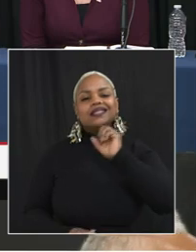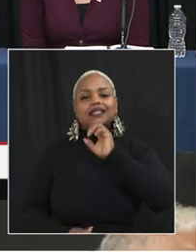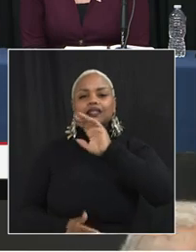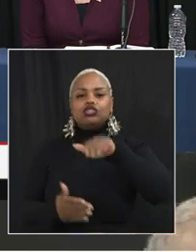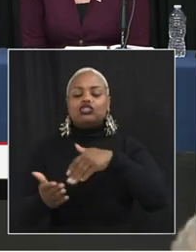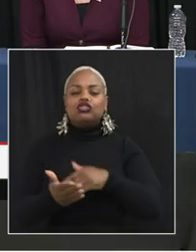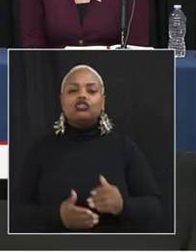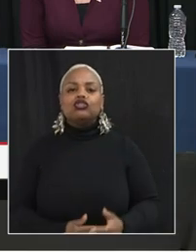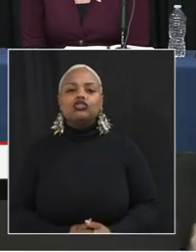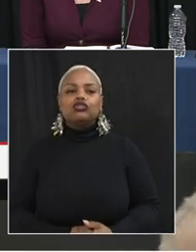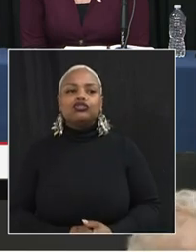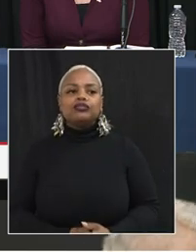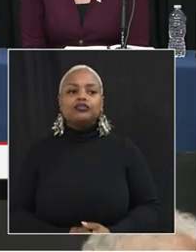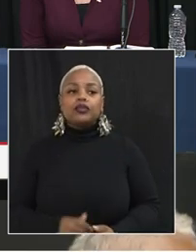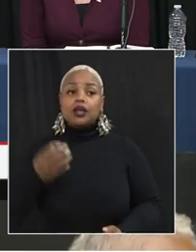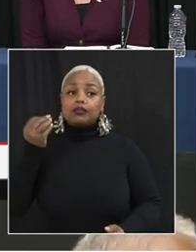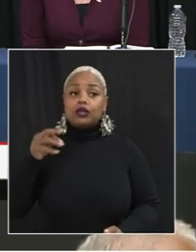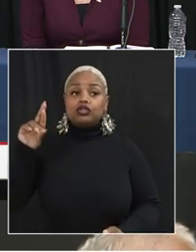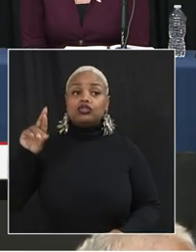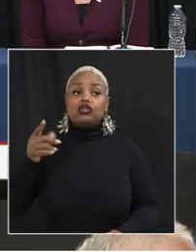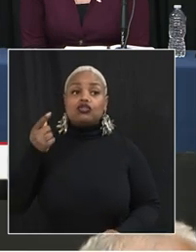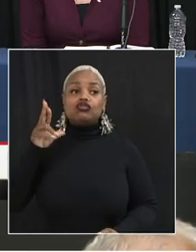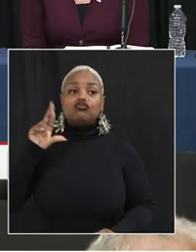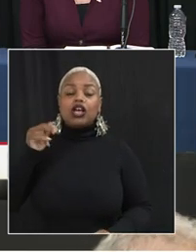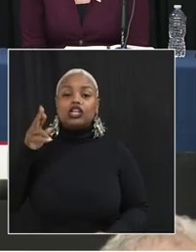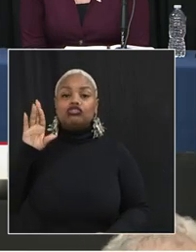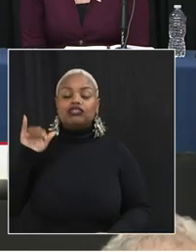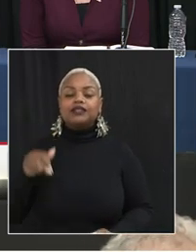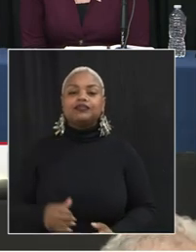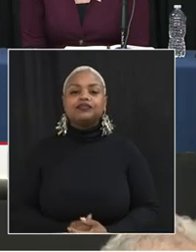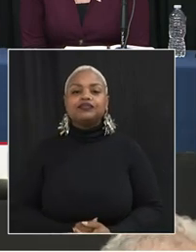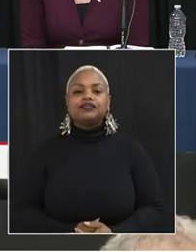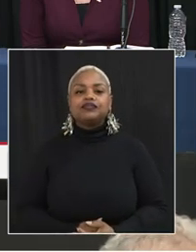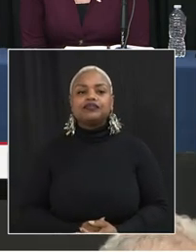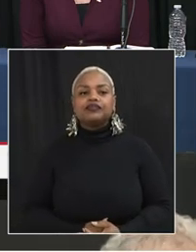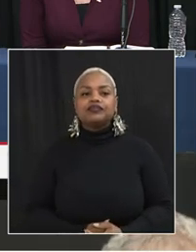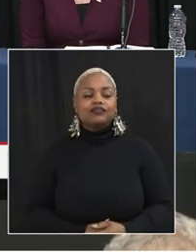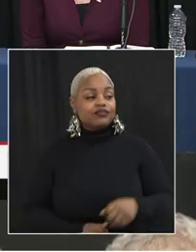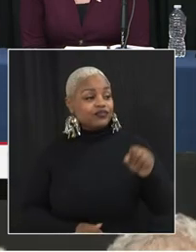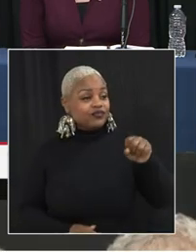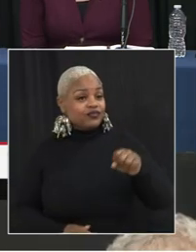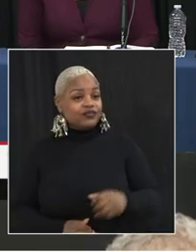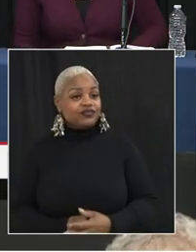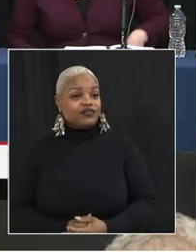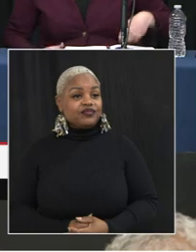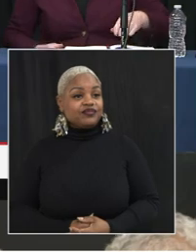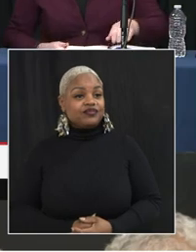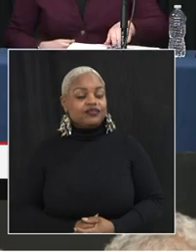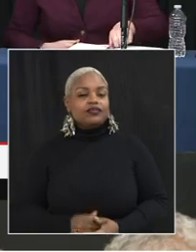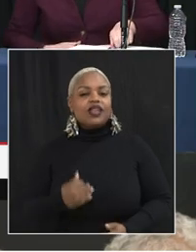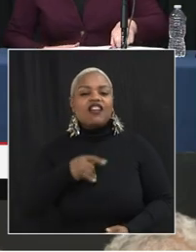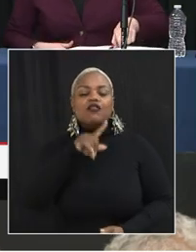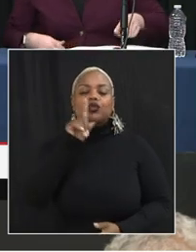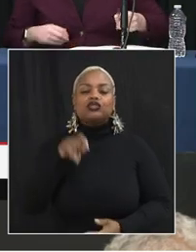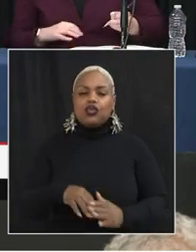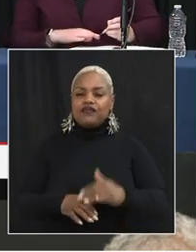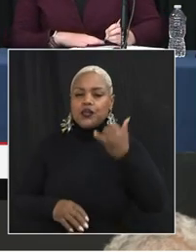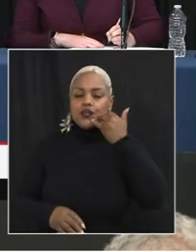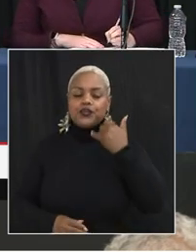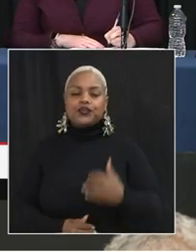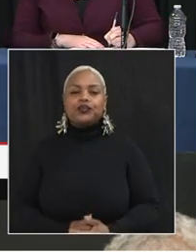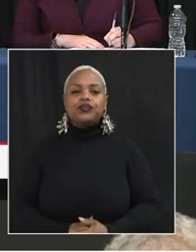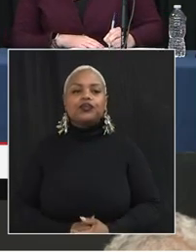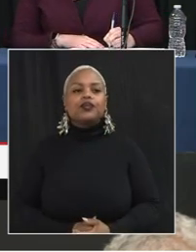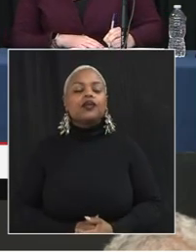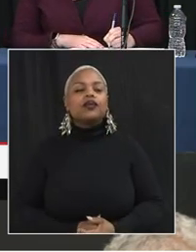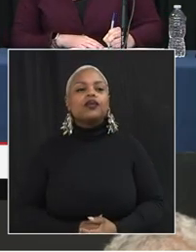Gregory. Hello, Mr. Gregory. Yes. Question. As you know, the